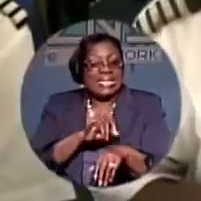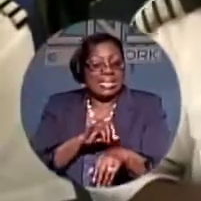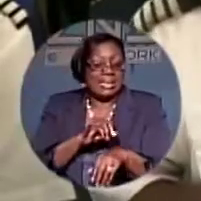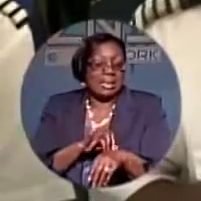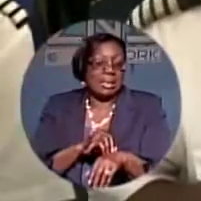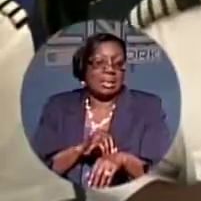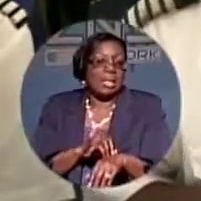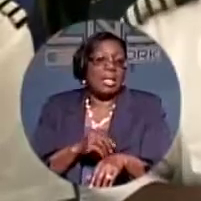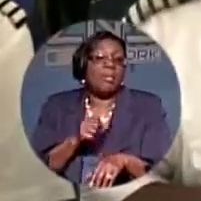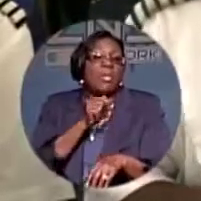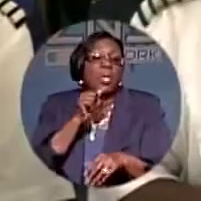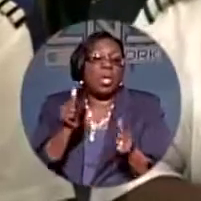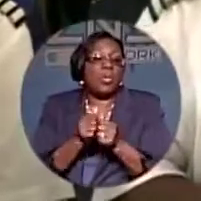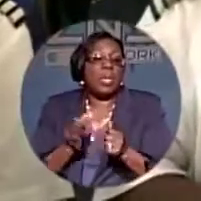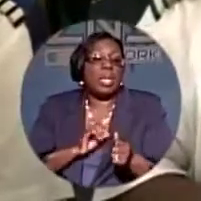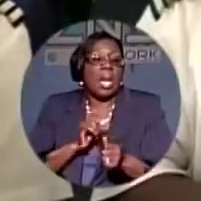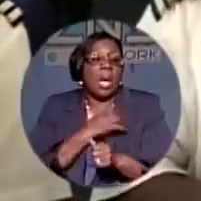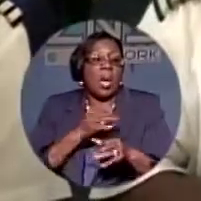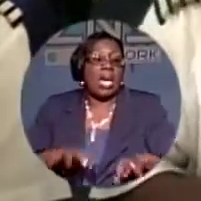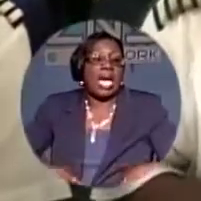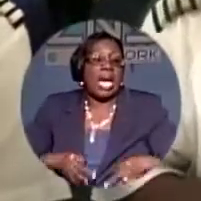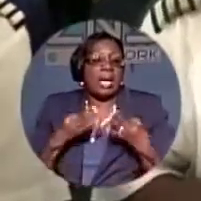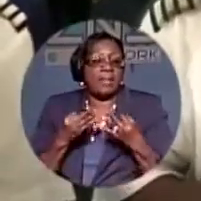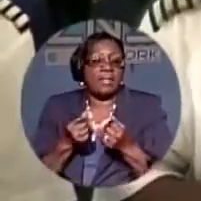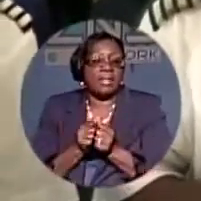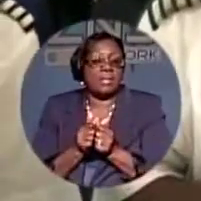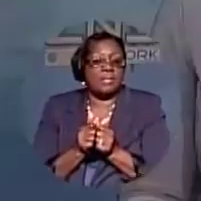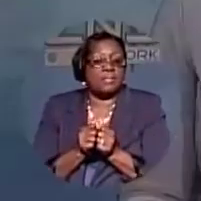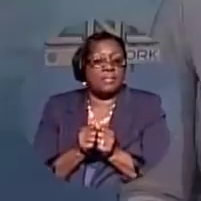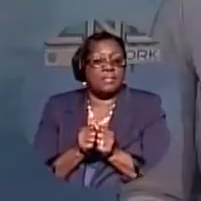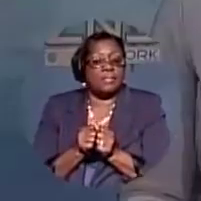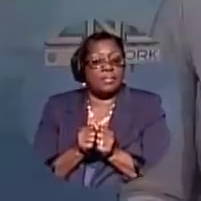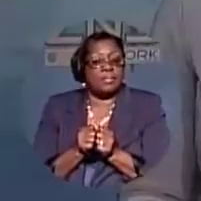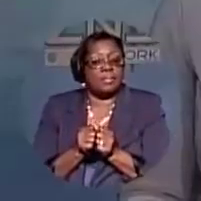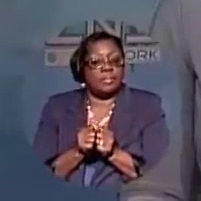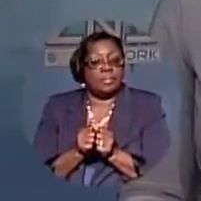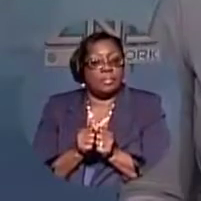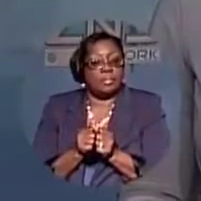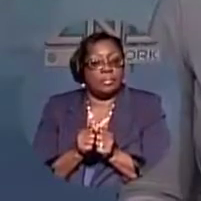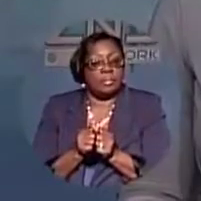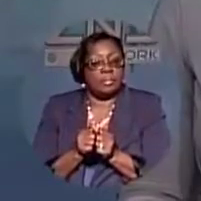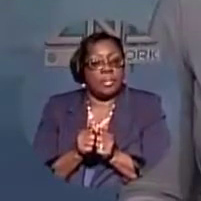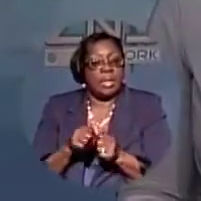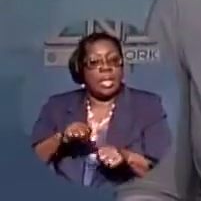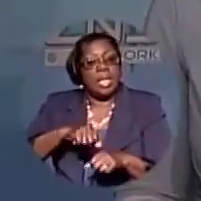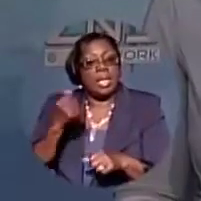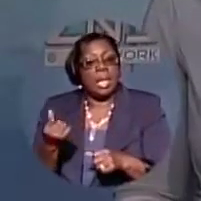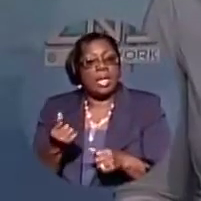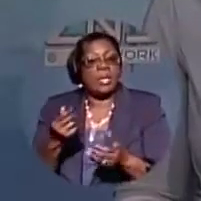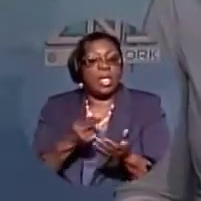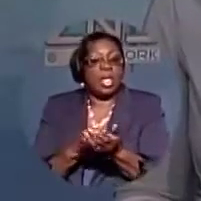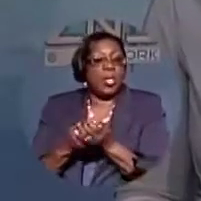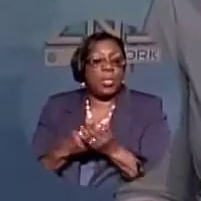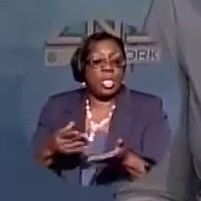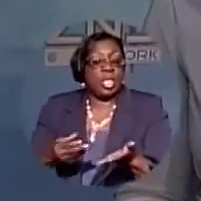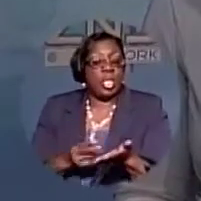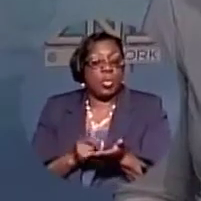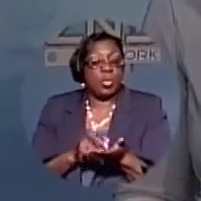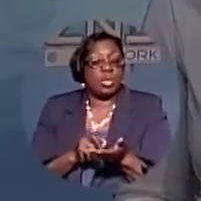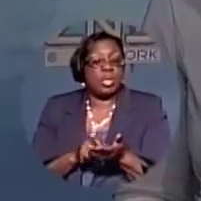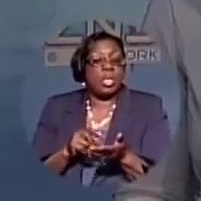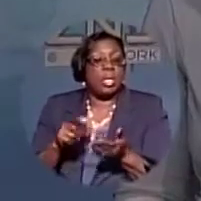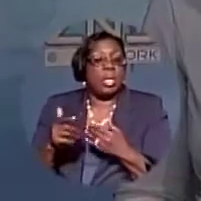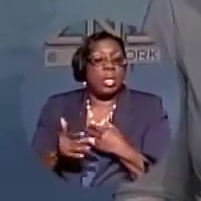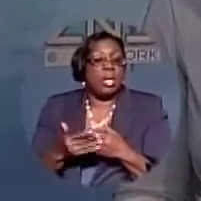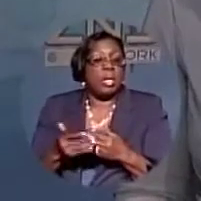But not with our lives, man. In other union-related news, earlier this week,